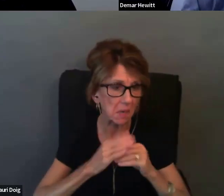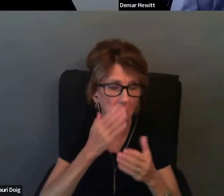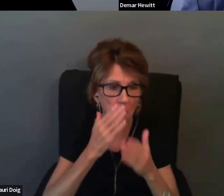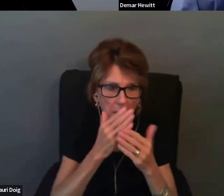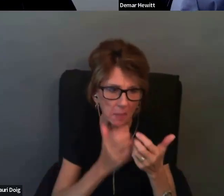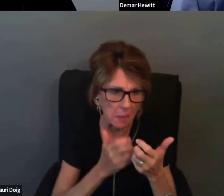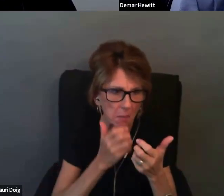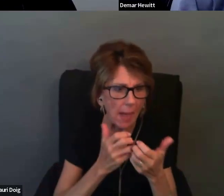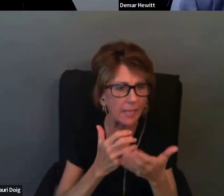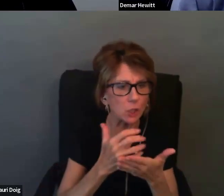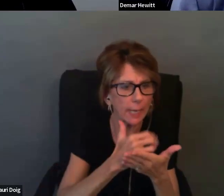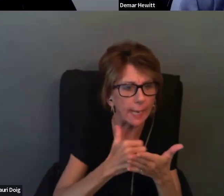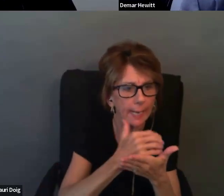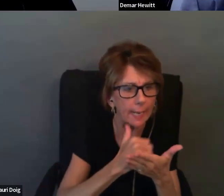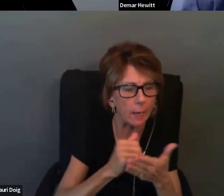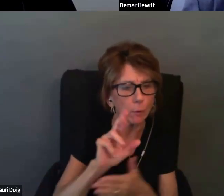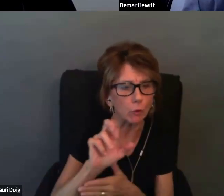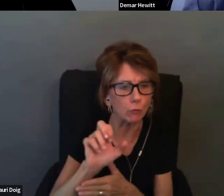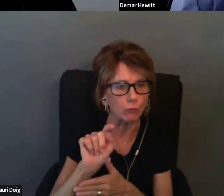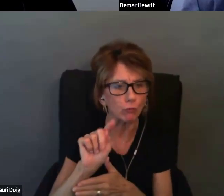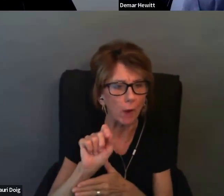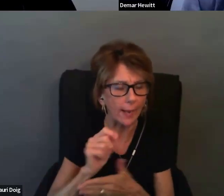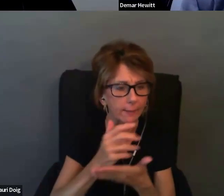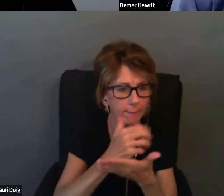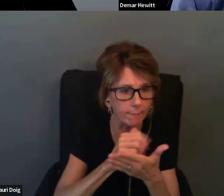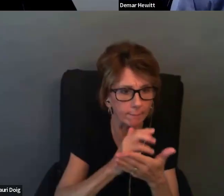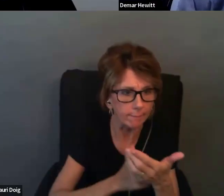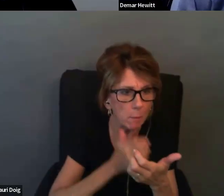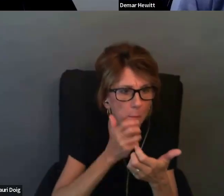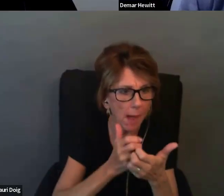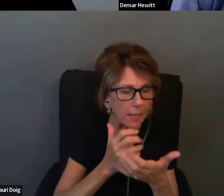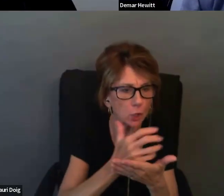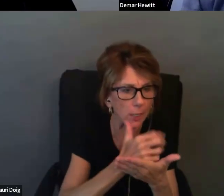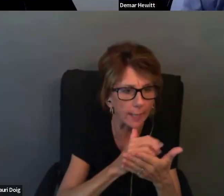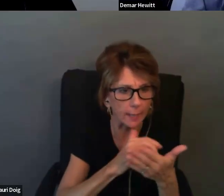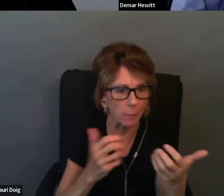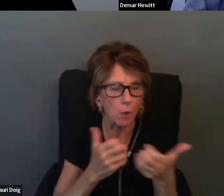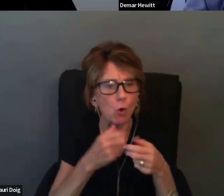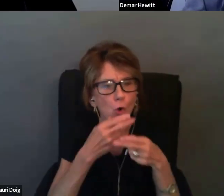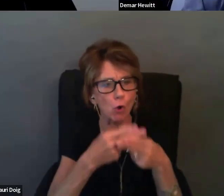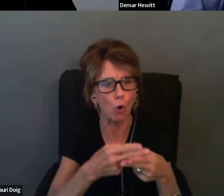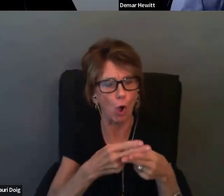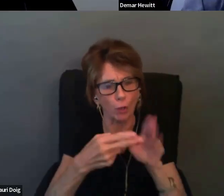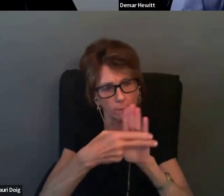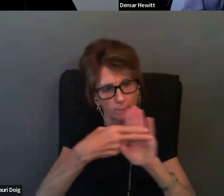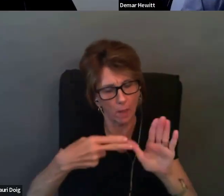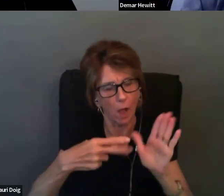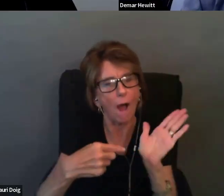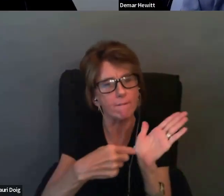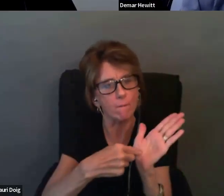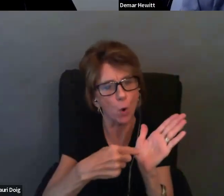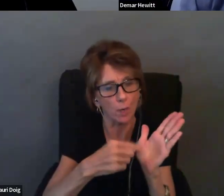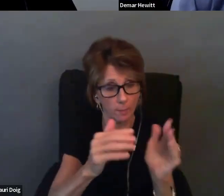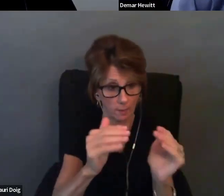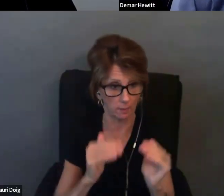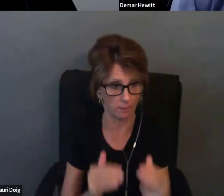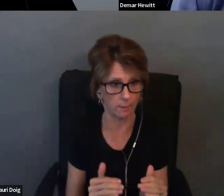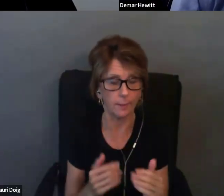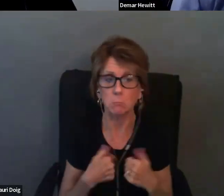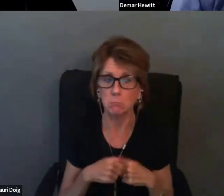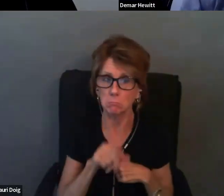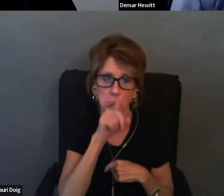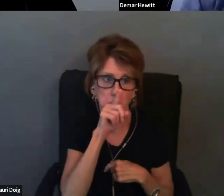it's designated as that, or affordable, quote unquote, affordable unit. And the other one on the ground floor does not have